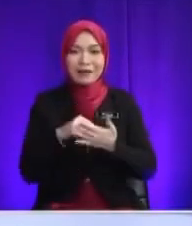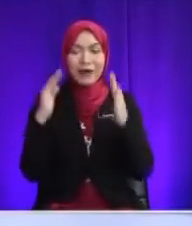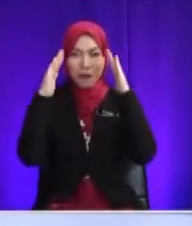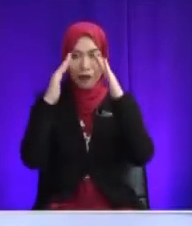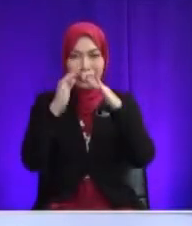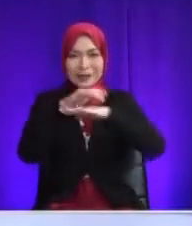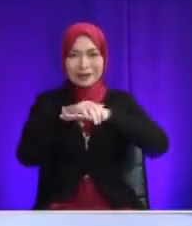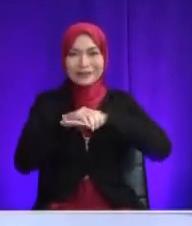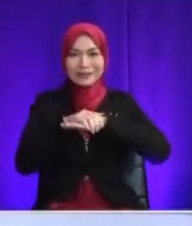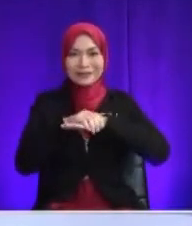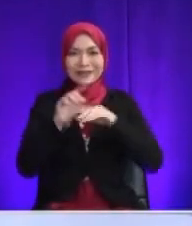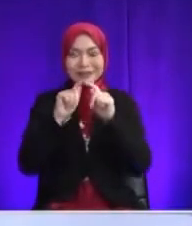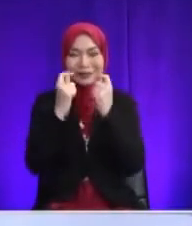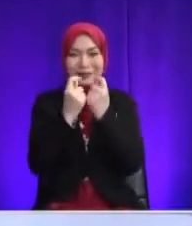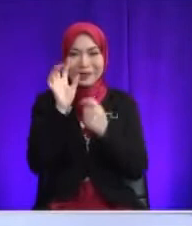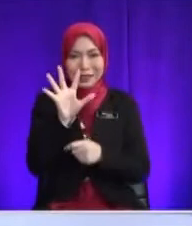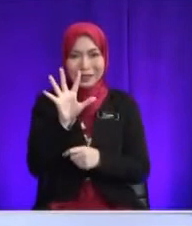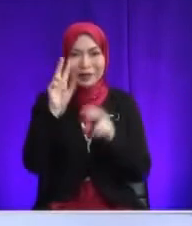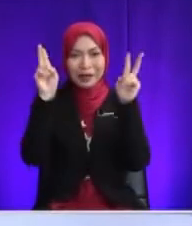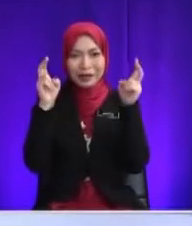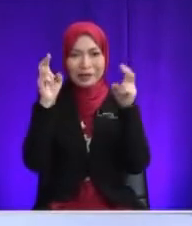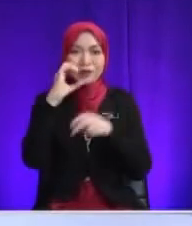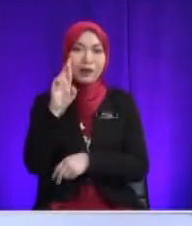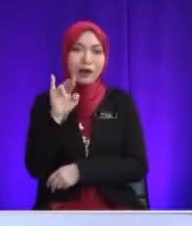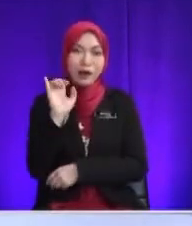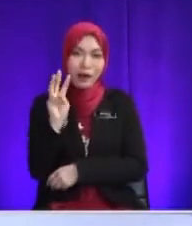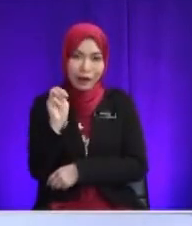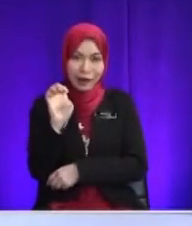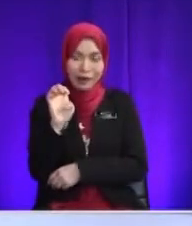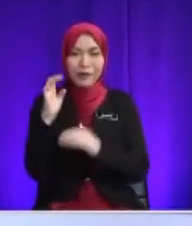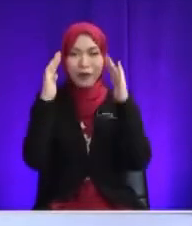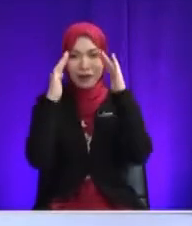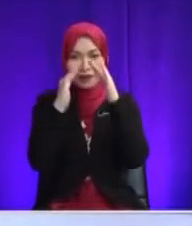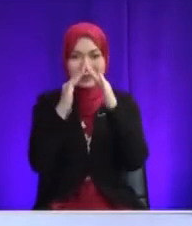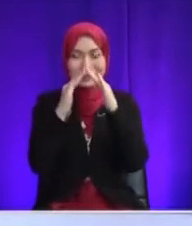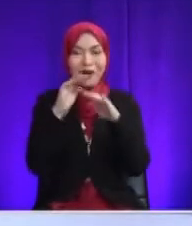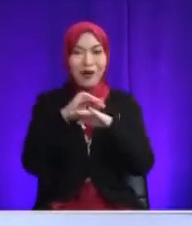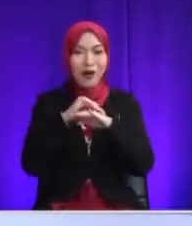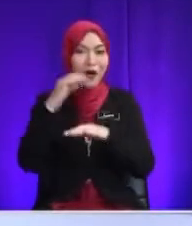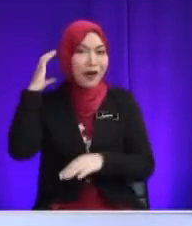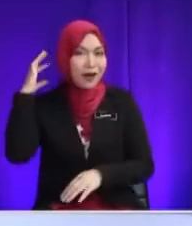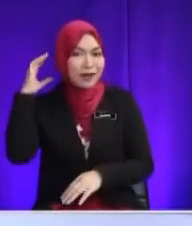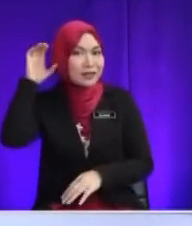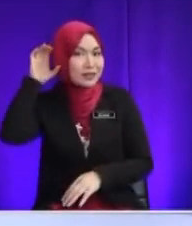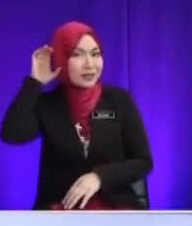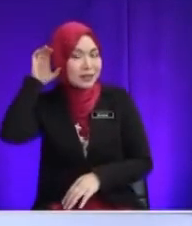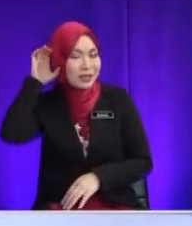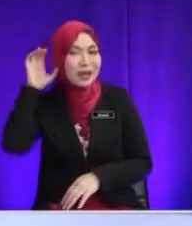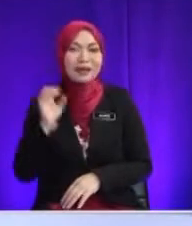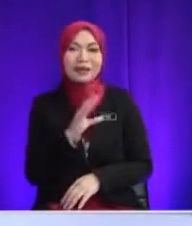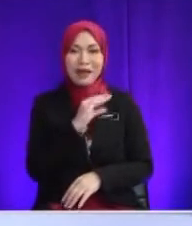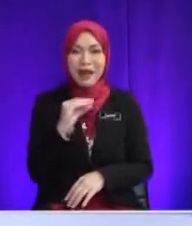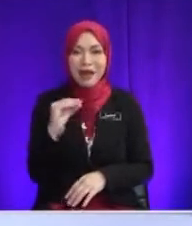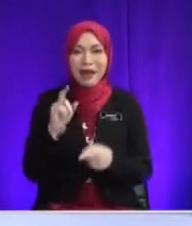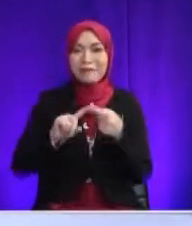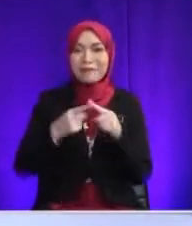Inggeris Tingkatan 5 on the topic of crime, focusing on listening. And I'm here with teacher Mira, as well as my classmates from